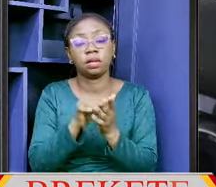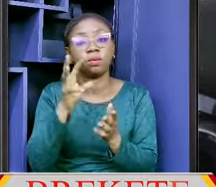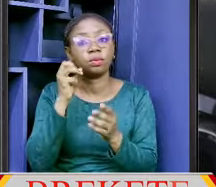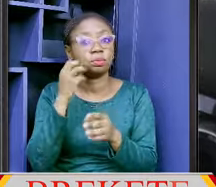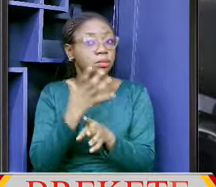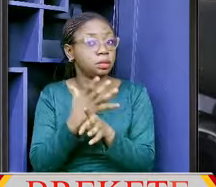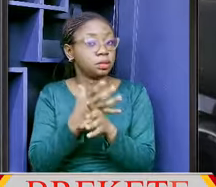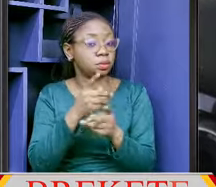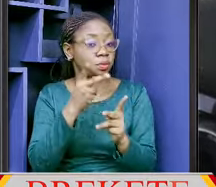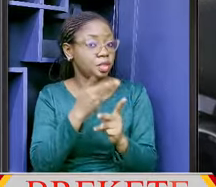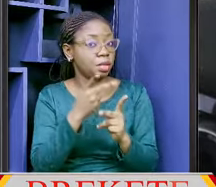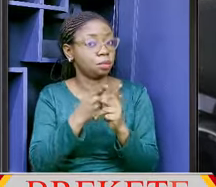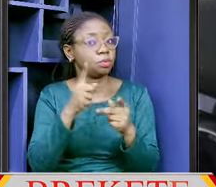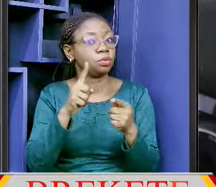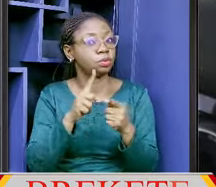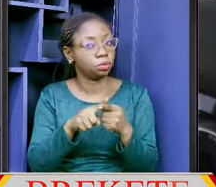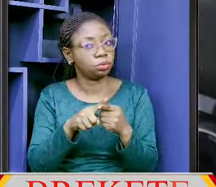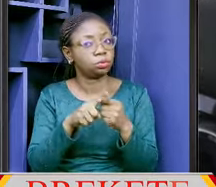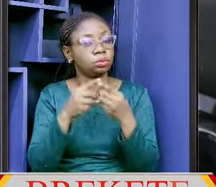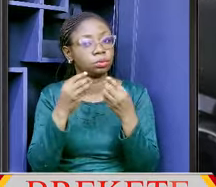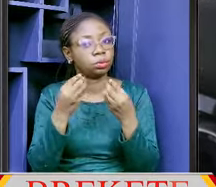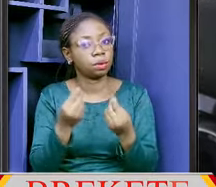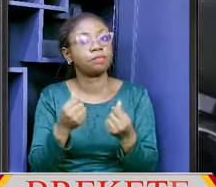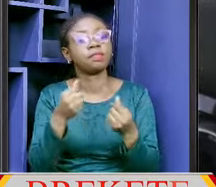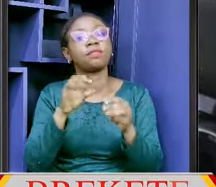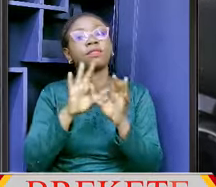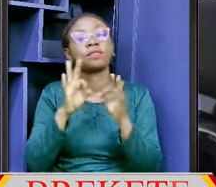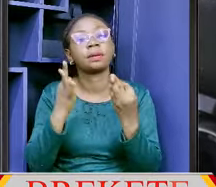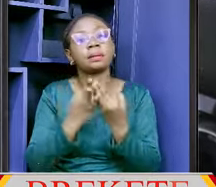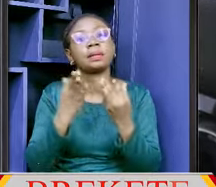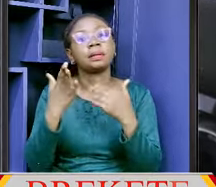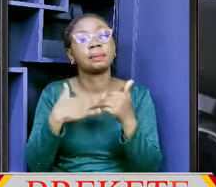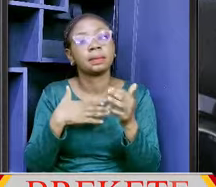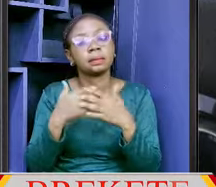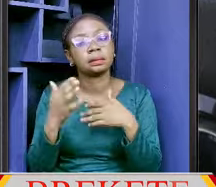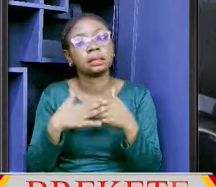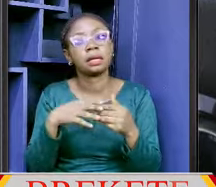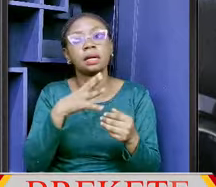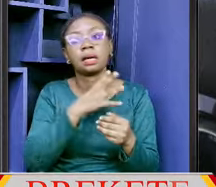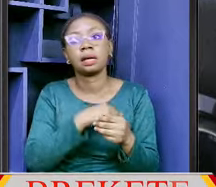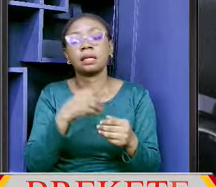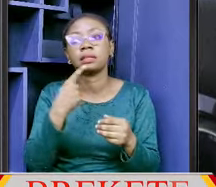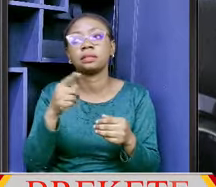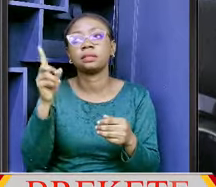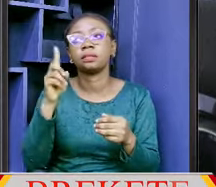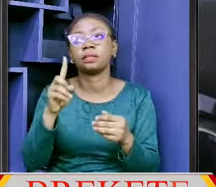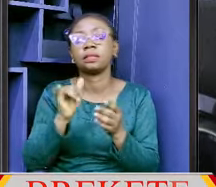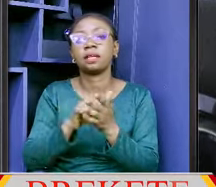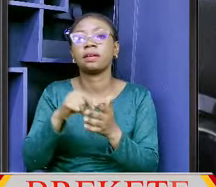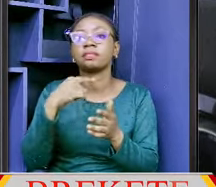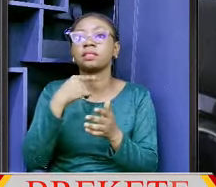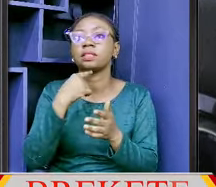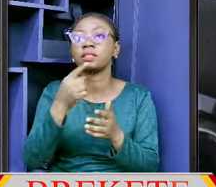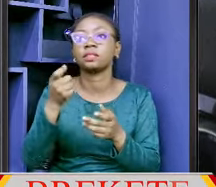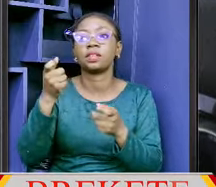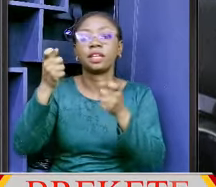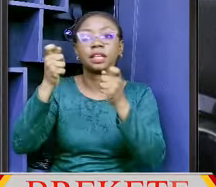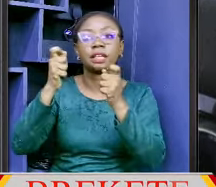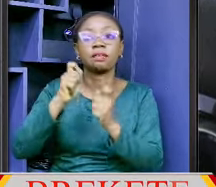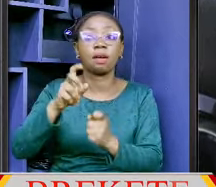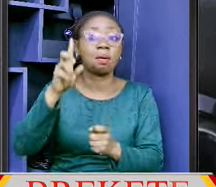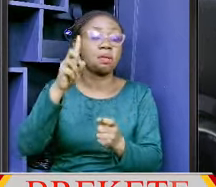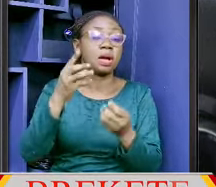keep for him so that he would take our family matter. And the other one that was for... The same person we don't talk, say, may they give him one land